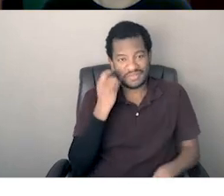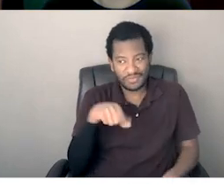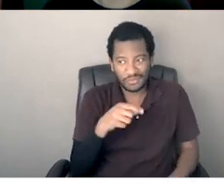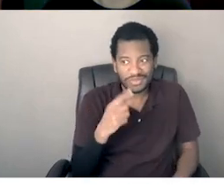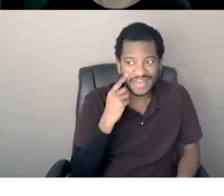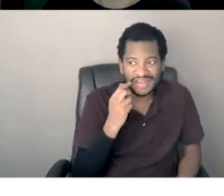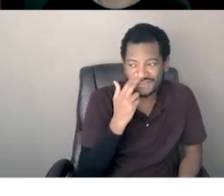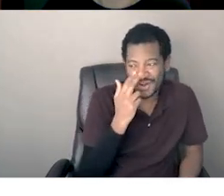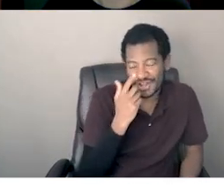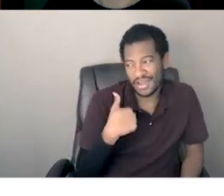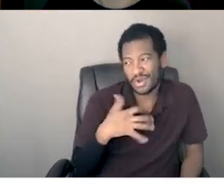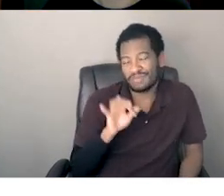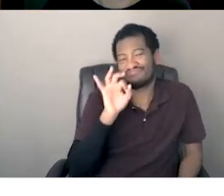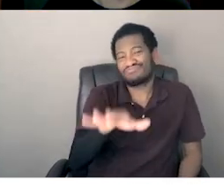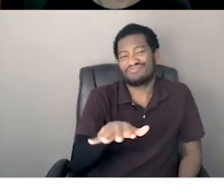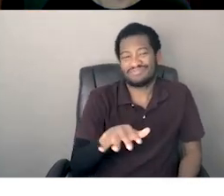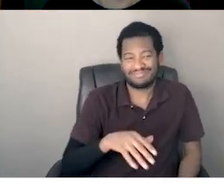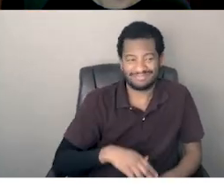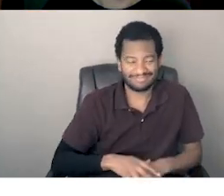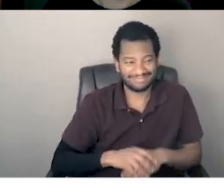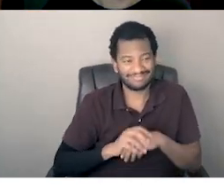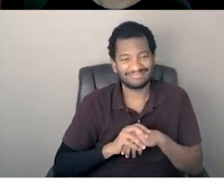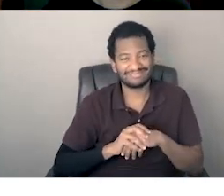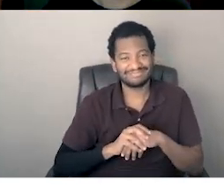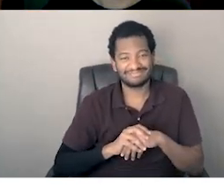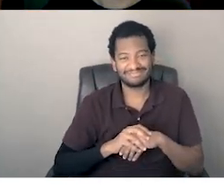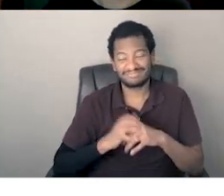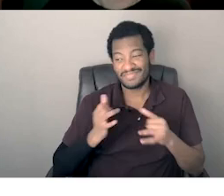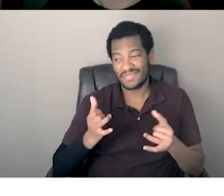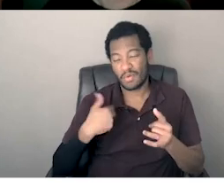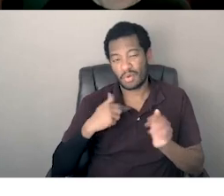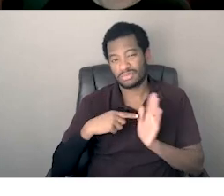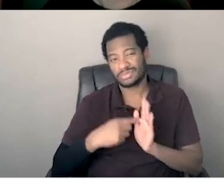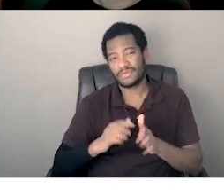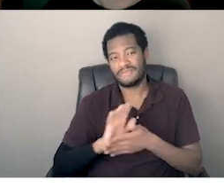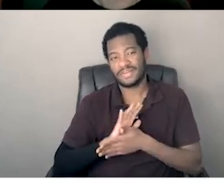here is the video.